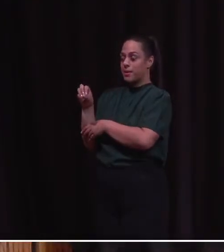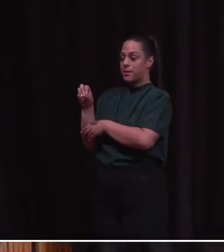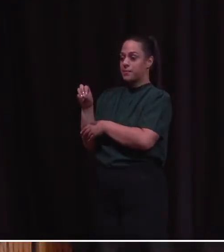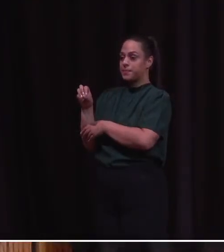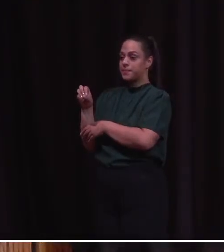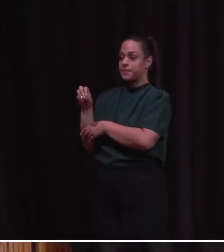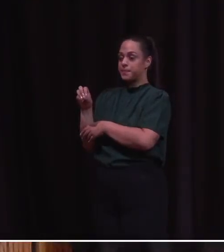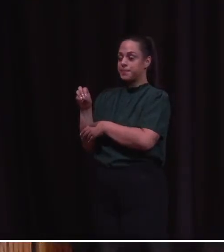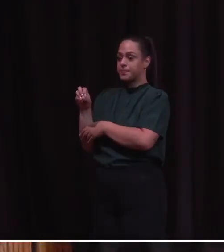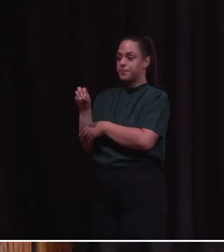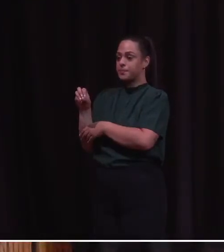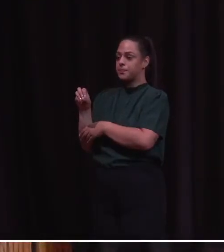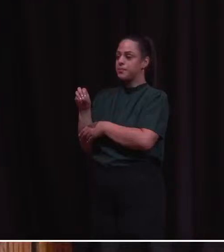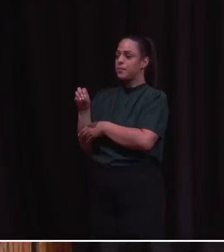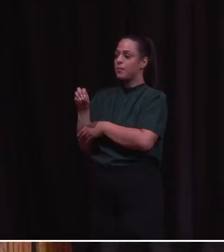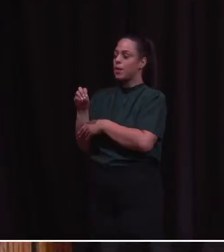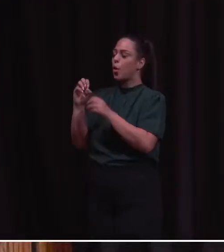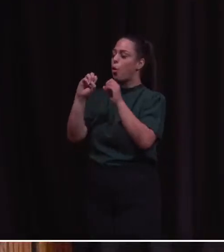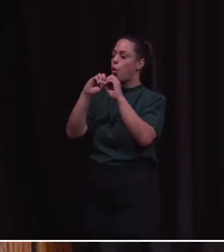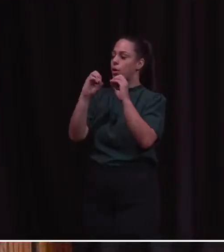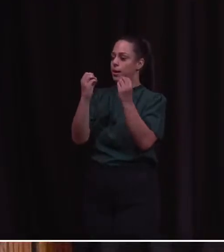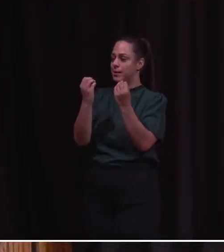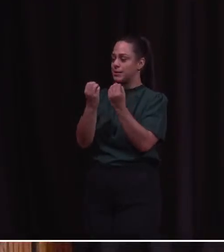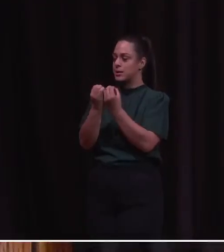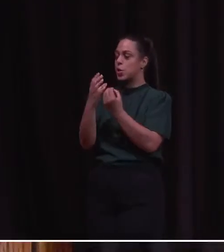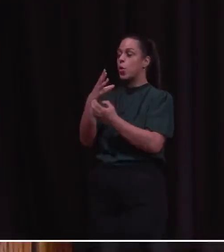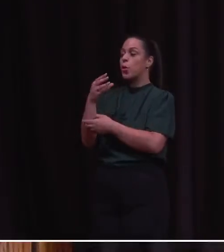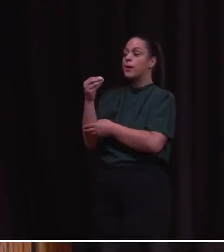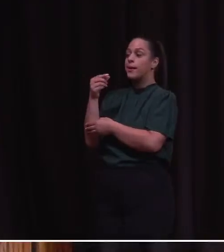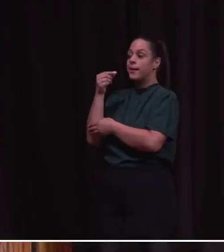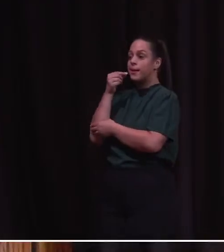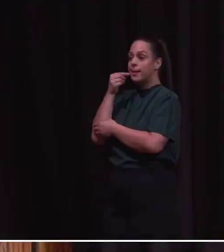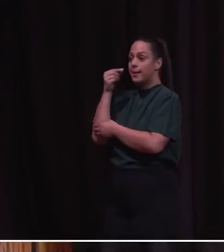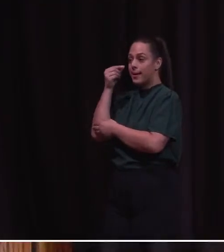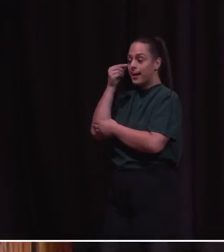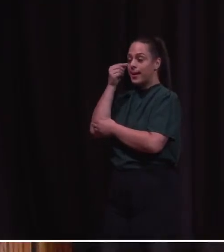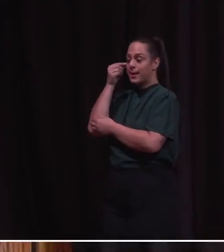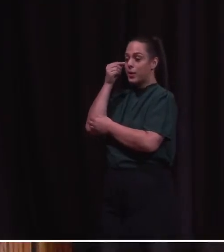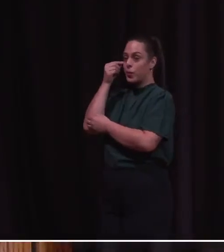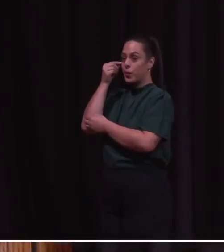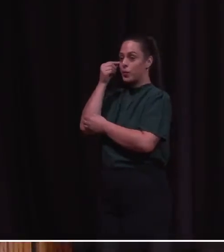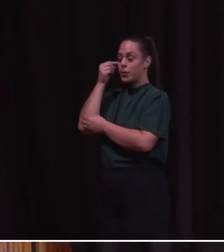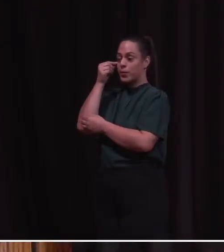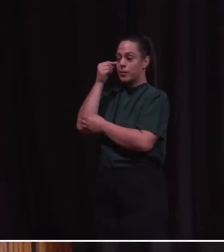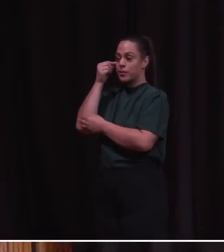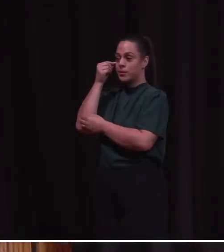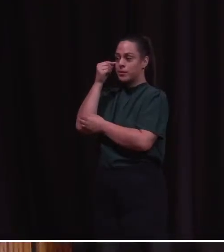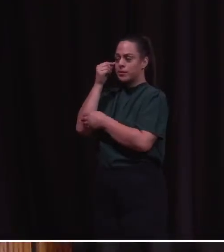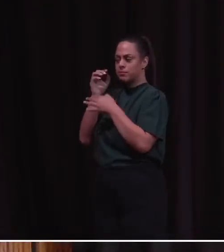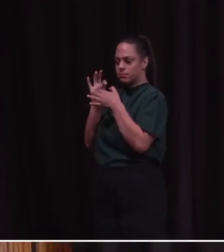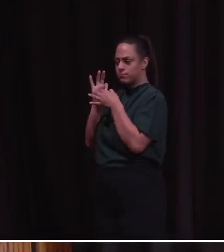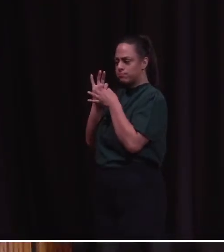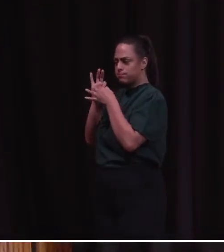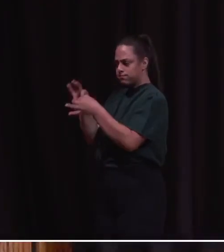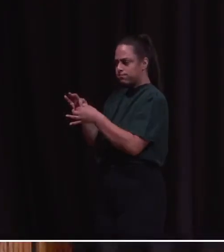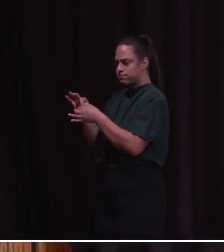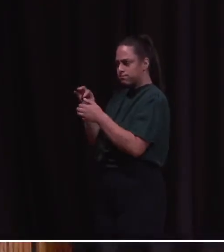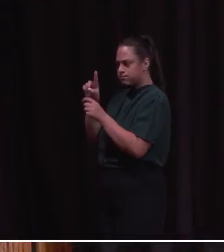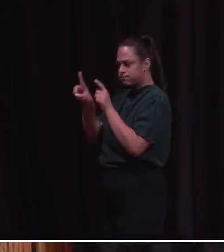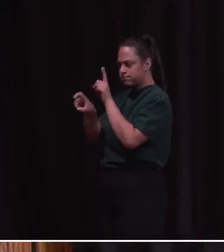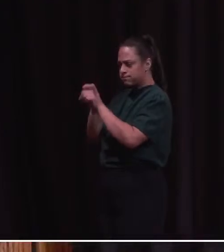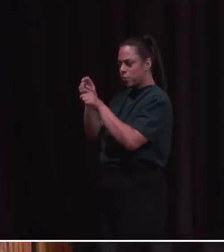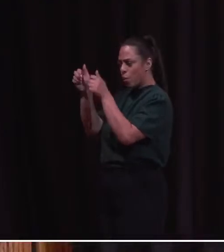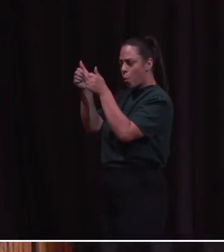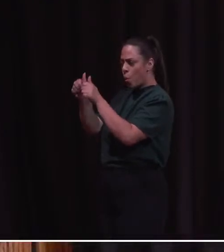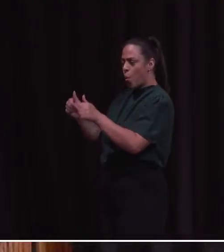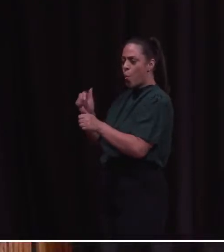African women. I'm talking about the banning of 2 Namibian women, teenagers in fact,